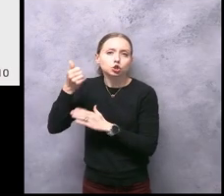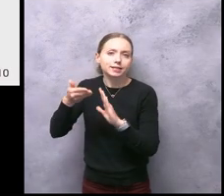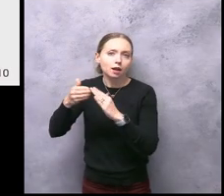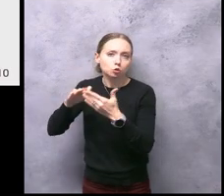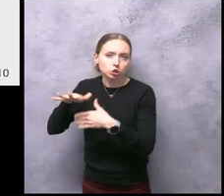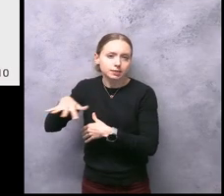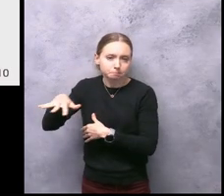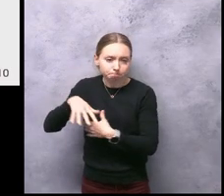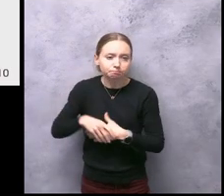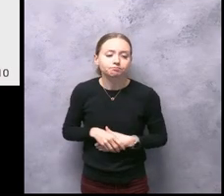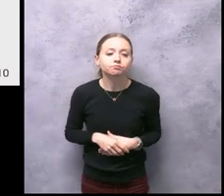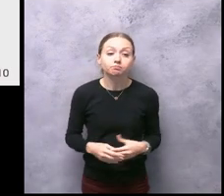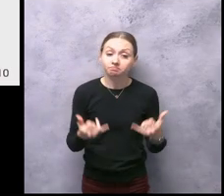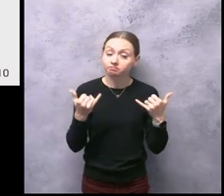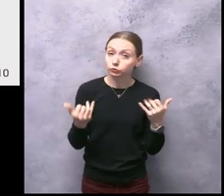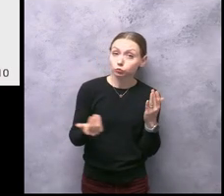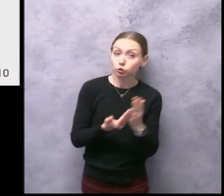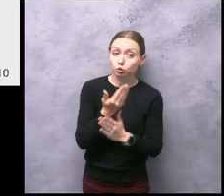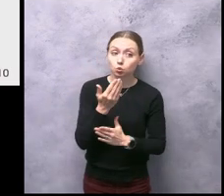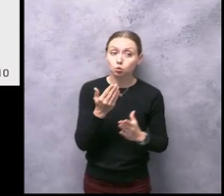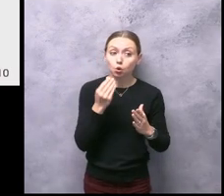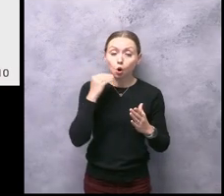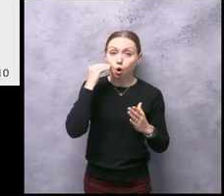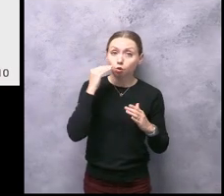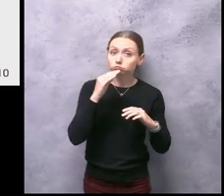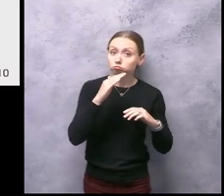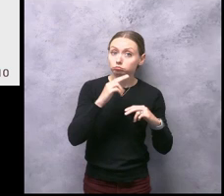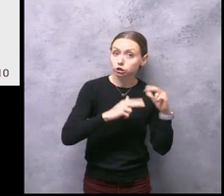Now let's talk about new housing construction.